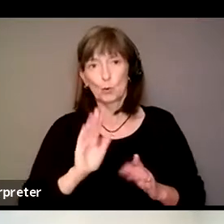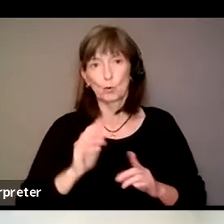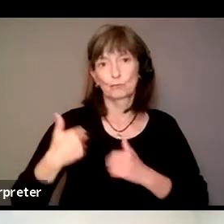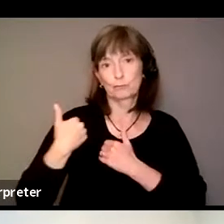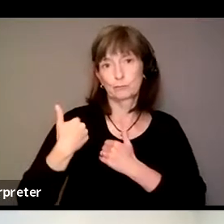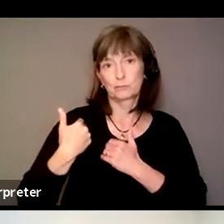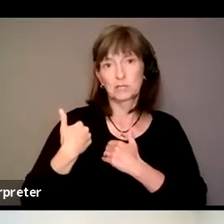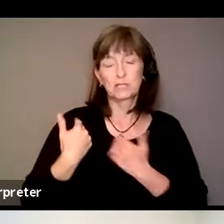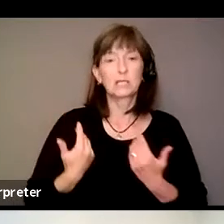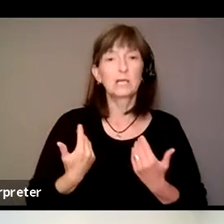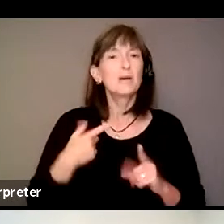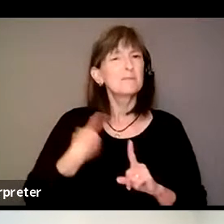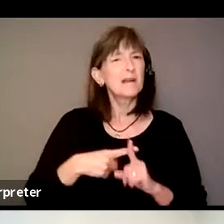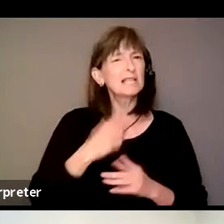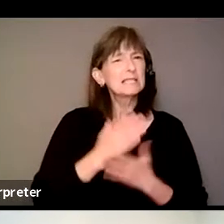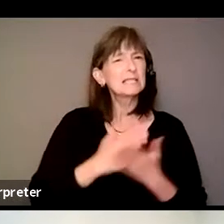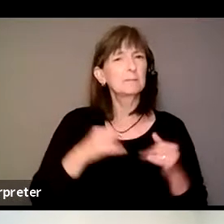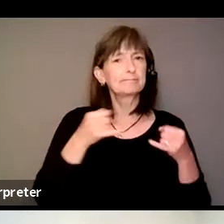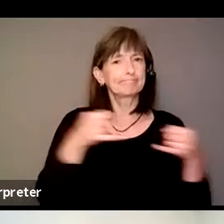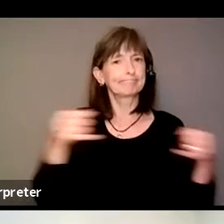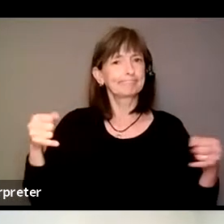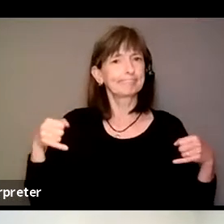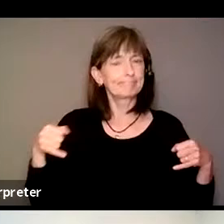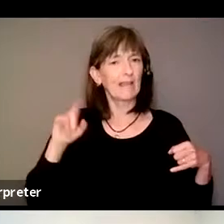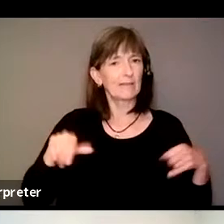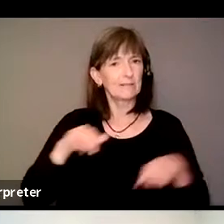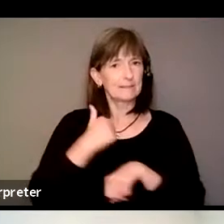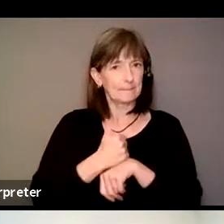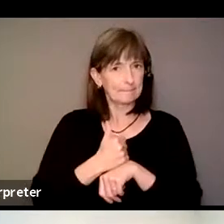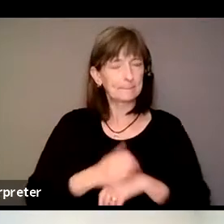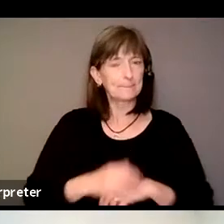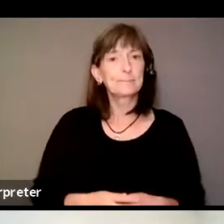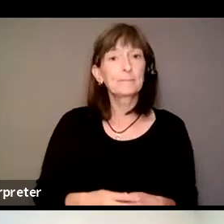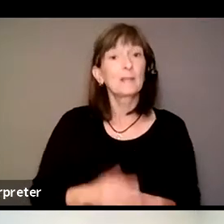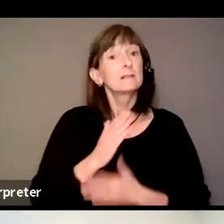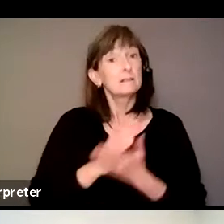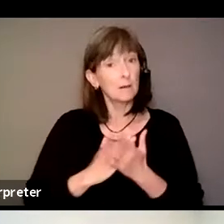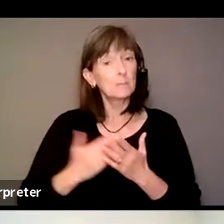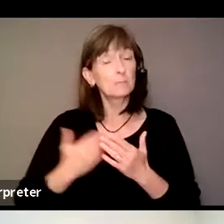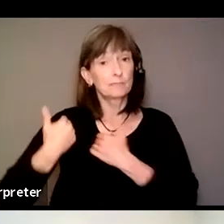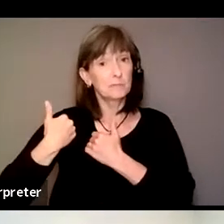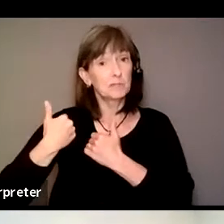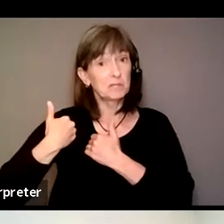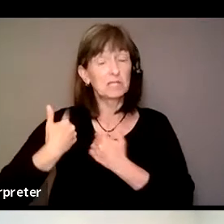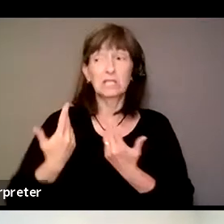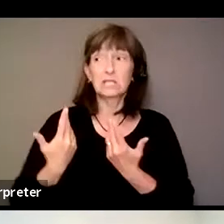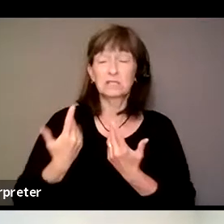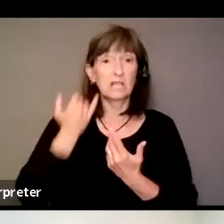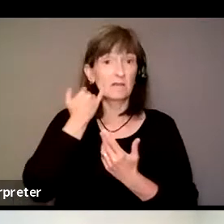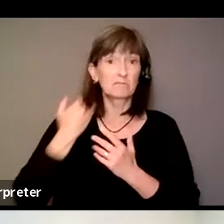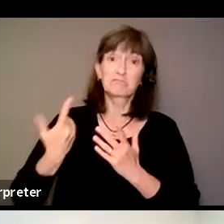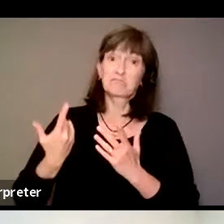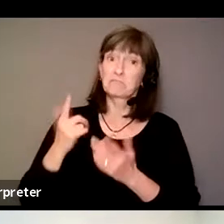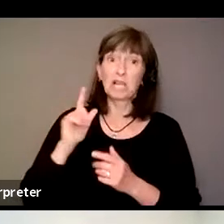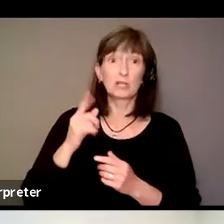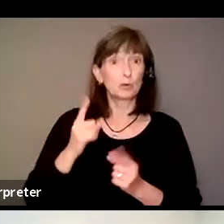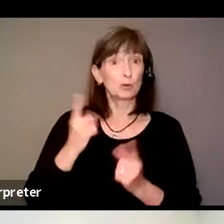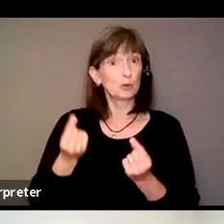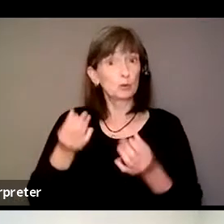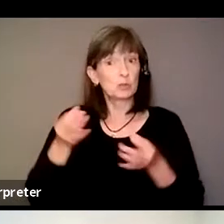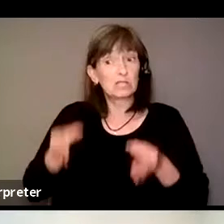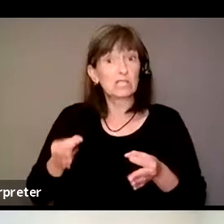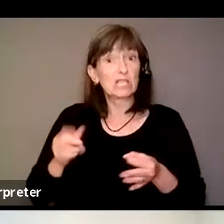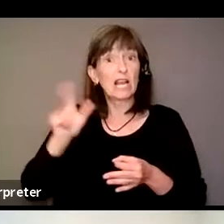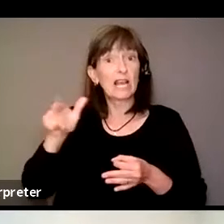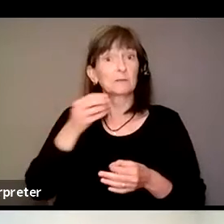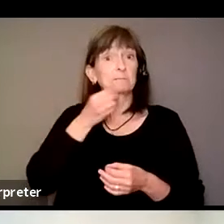some of the boundaries that may exist, and some of the liabilities and responsibilities and accountabilities. So sometimes people